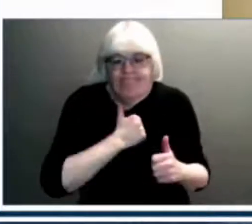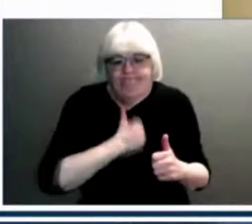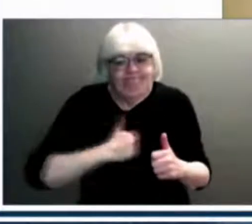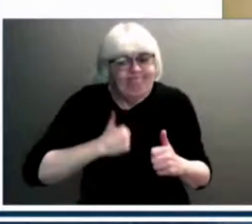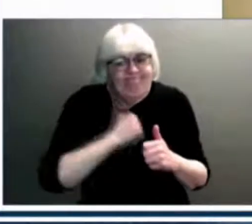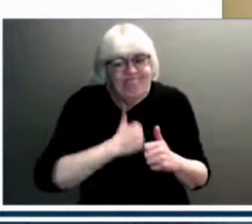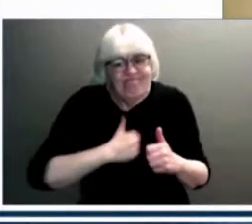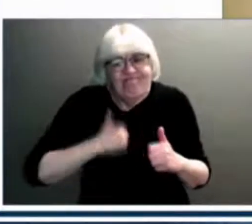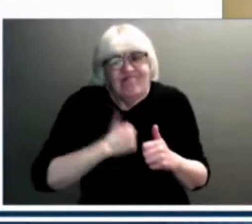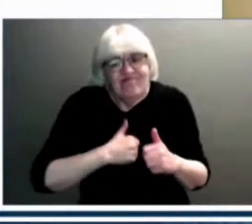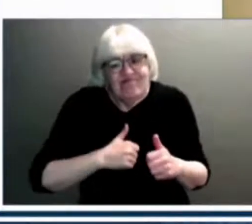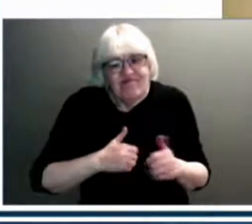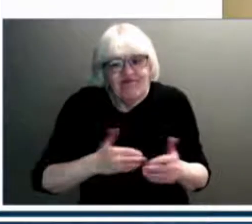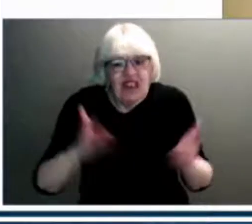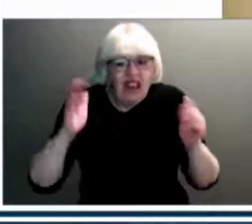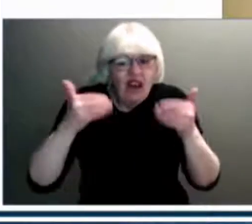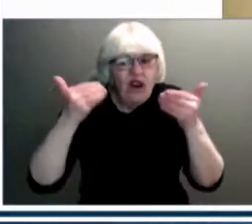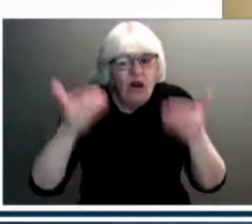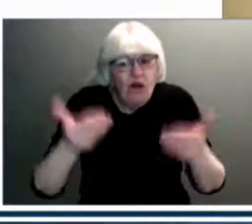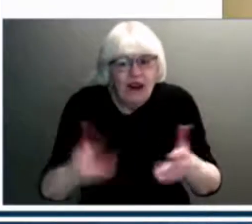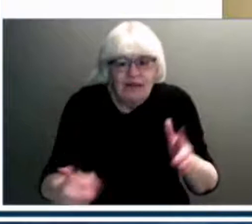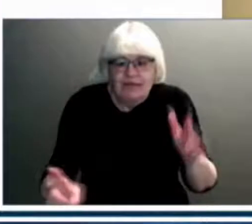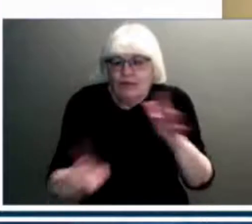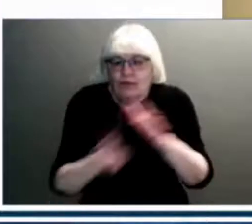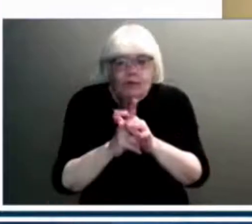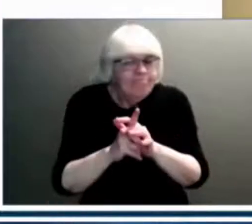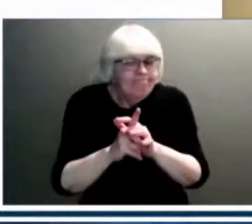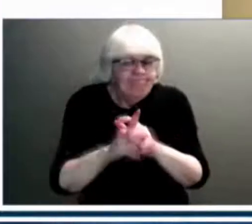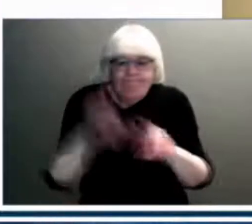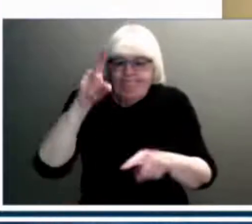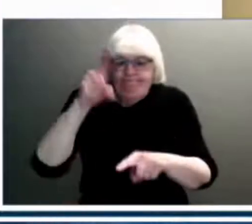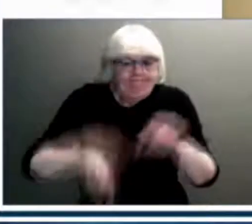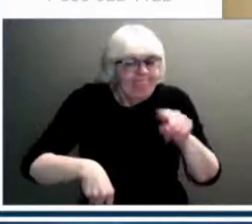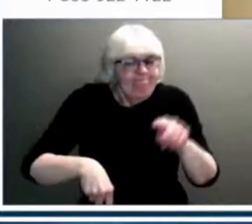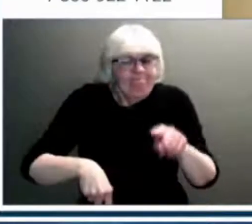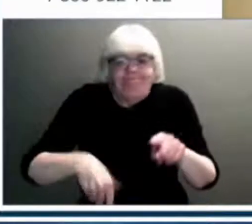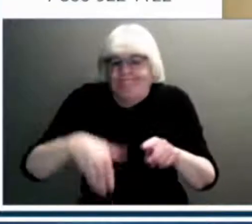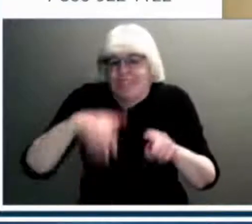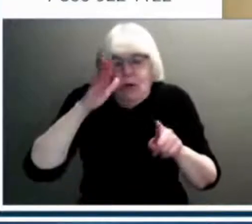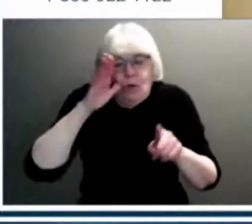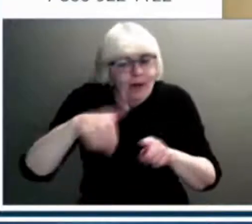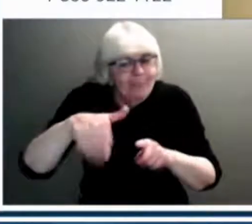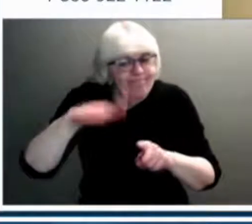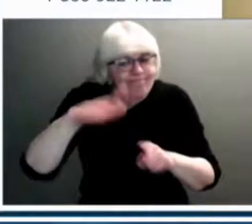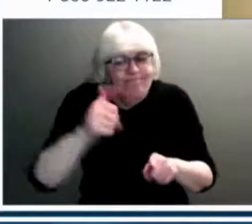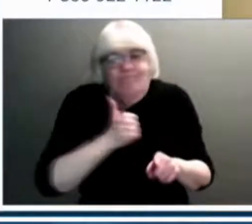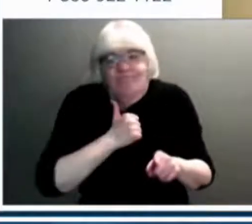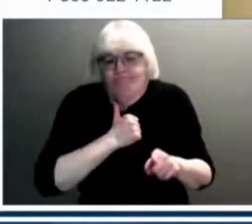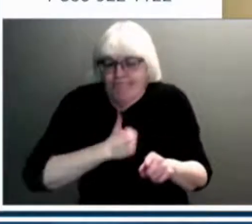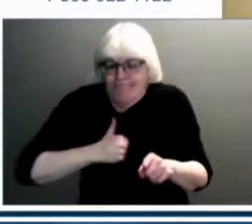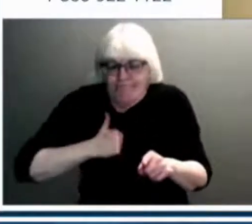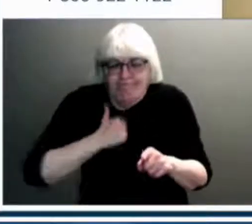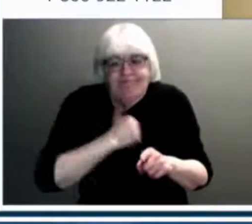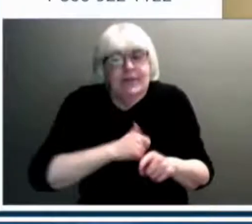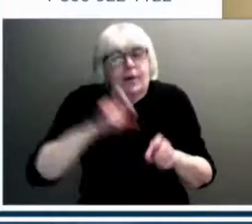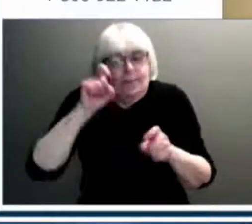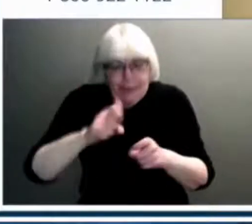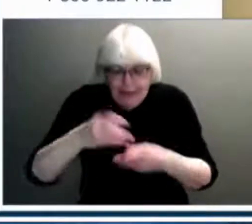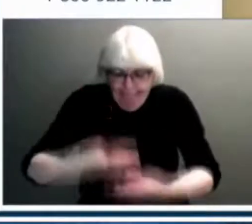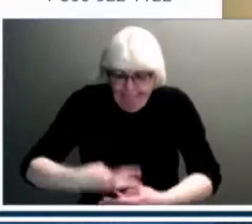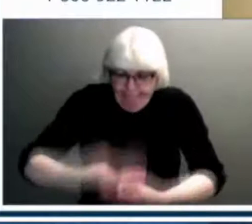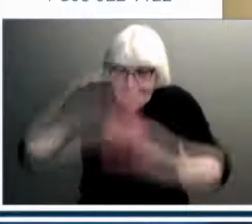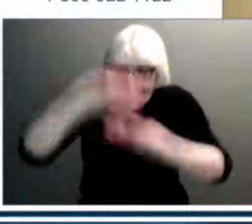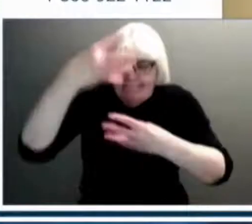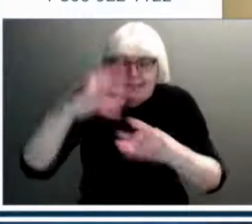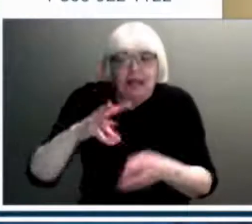will be turned away. You need to do the self-assessment and get an appointment and then go get your tests. We ask